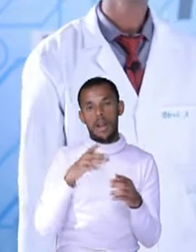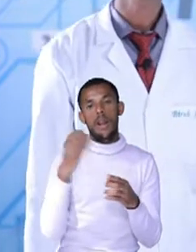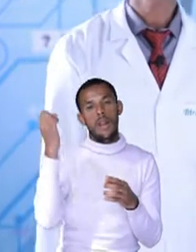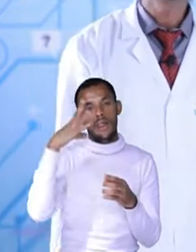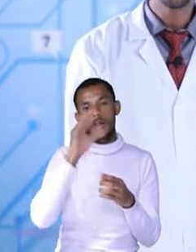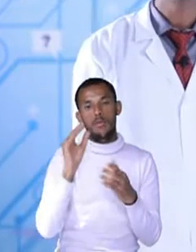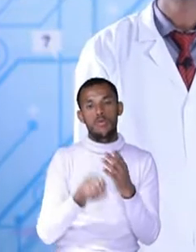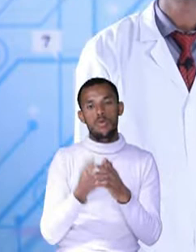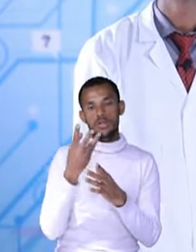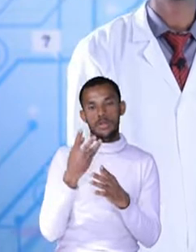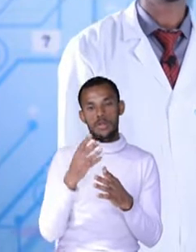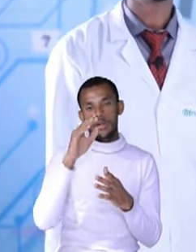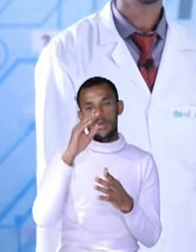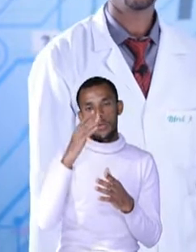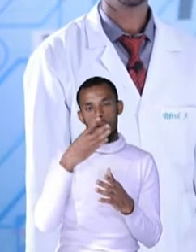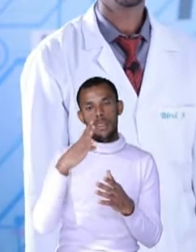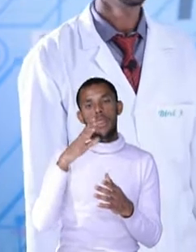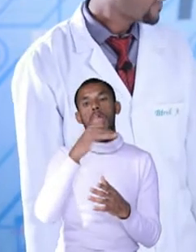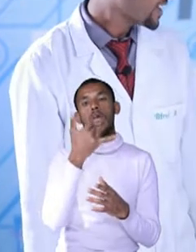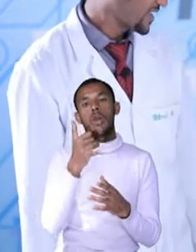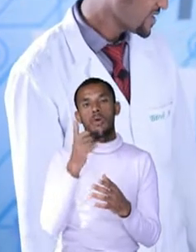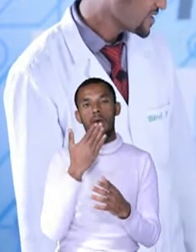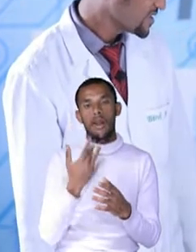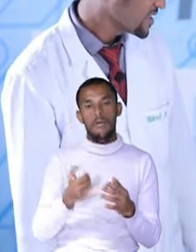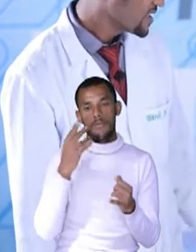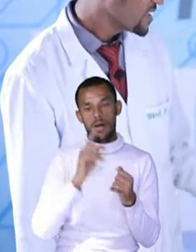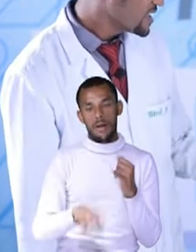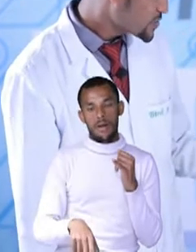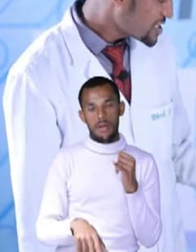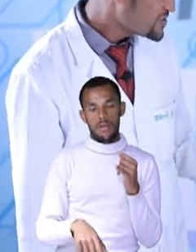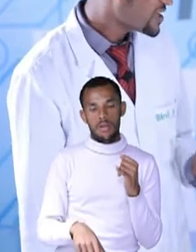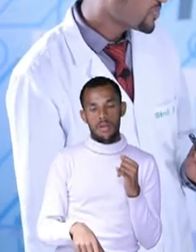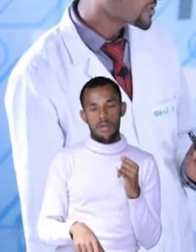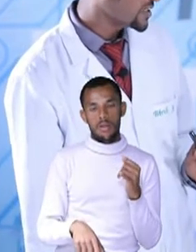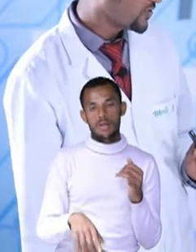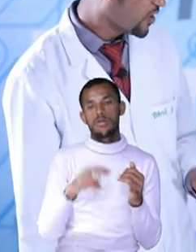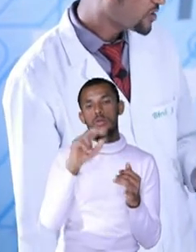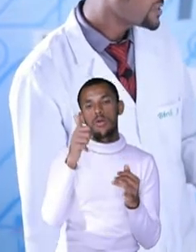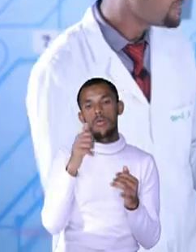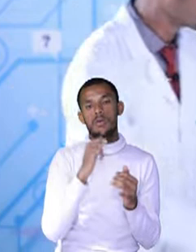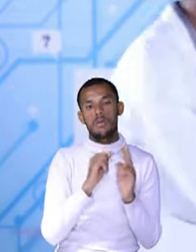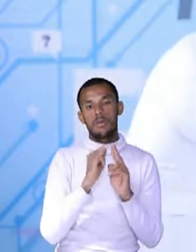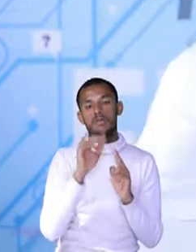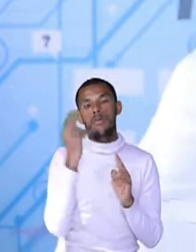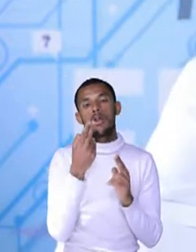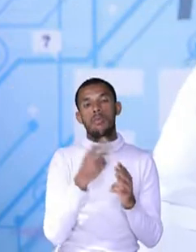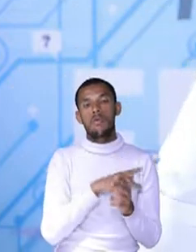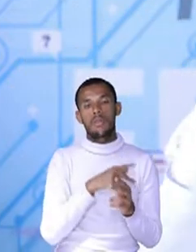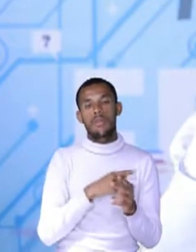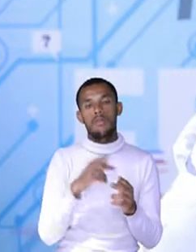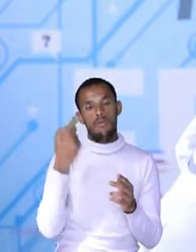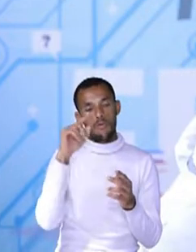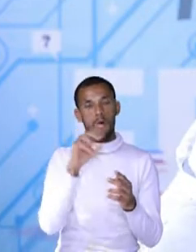produces a brilliant yellow color. Finally, sodium is very important for the proper